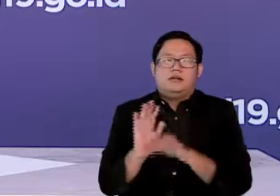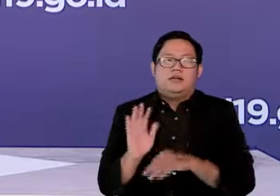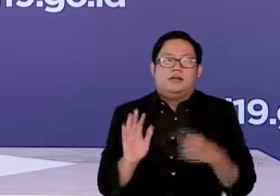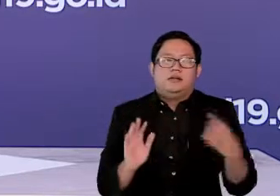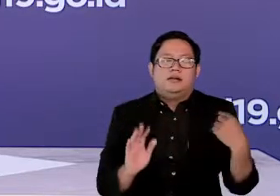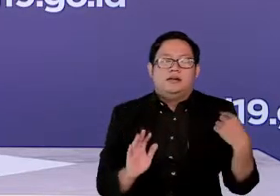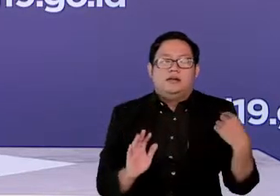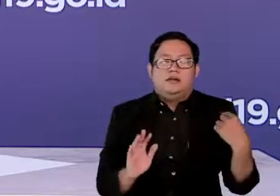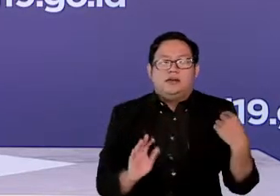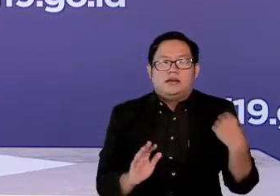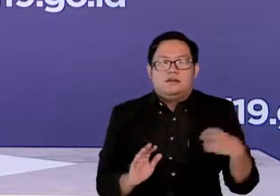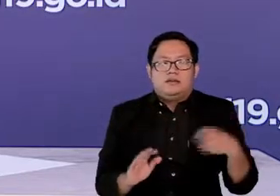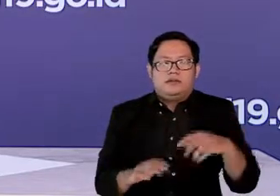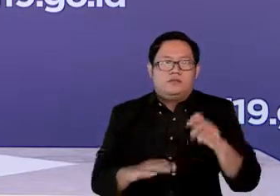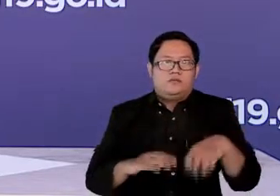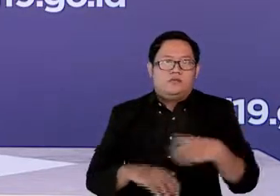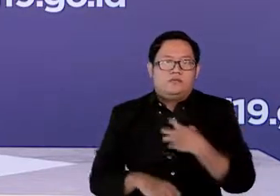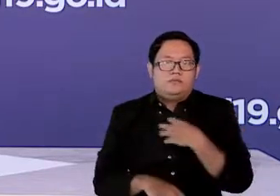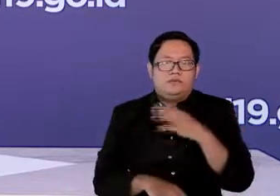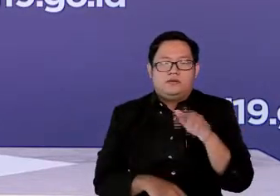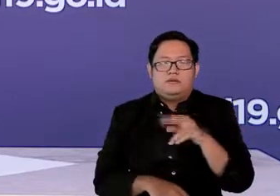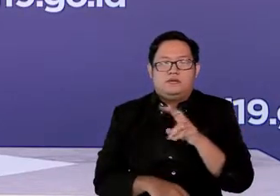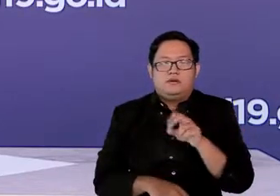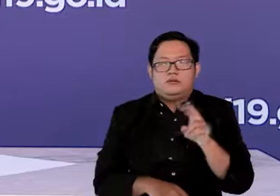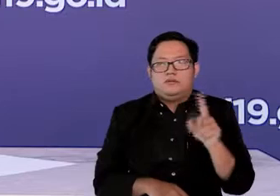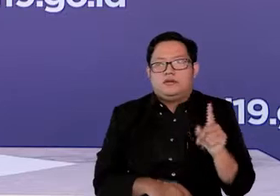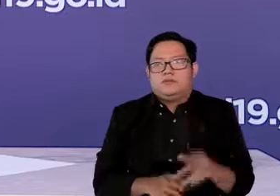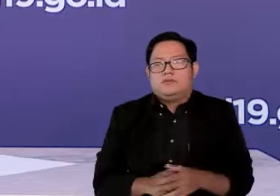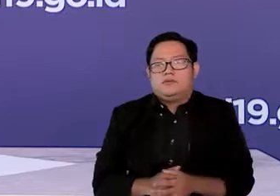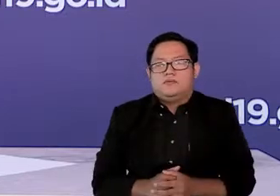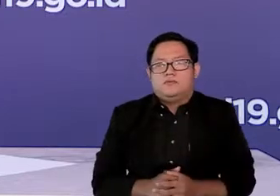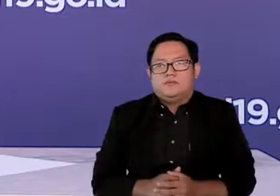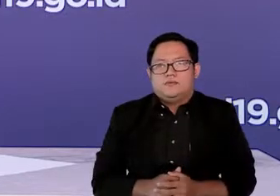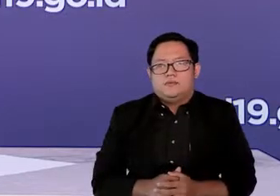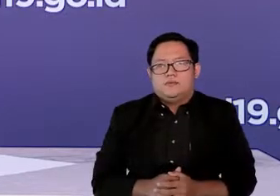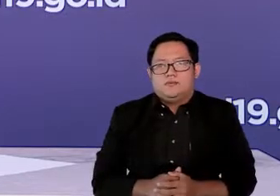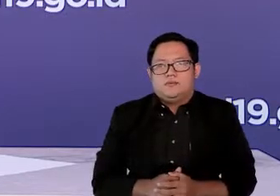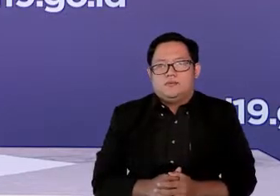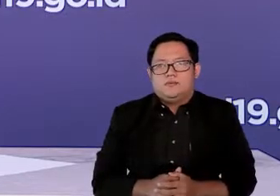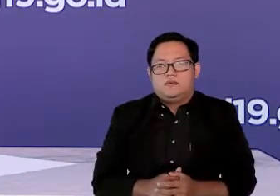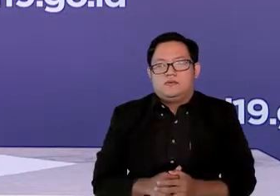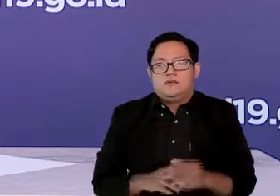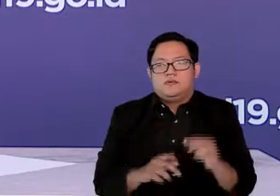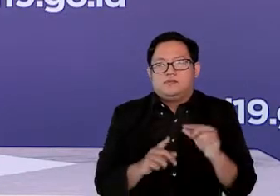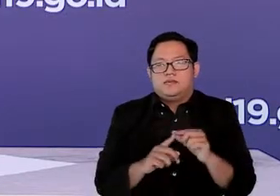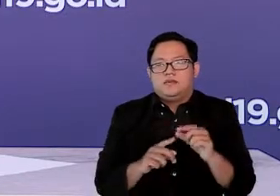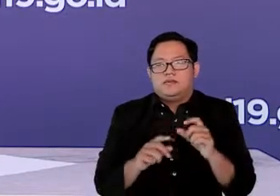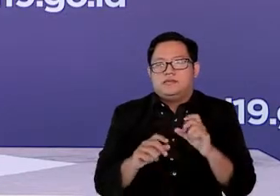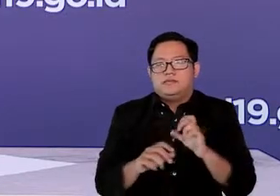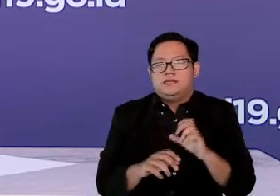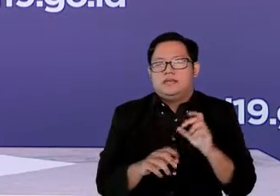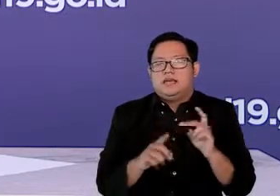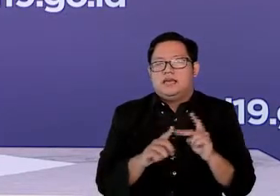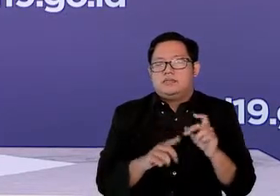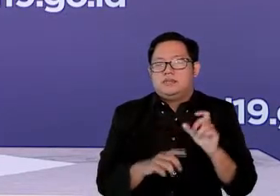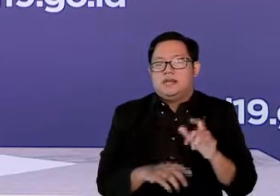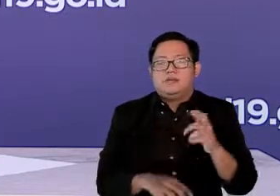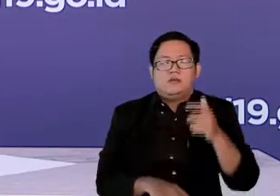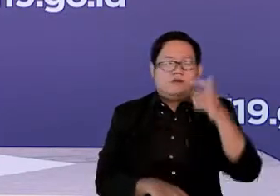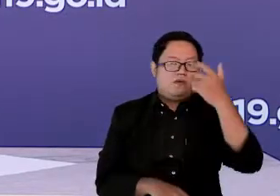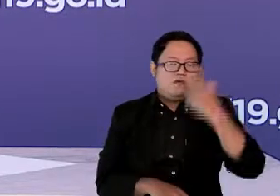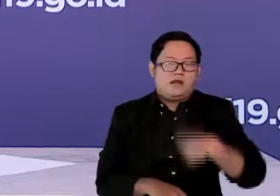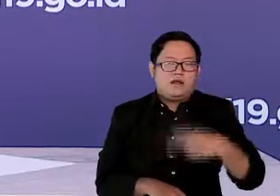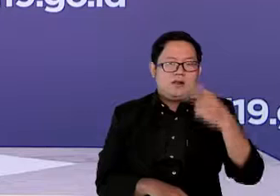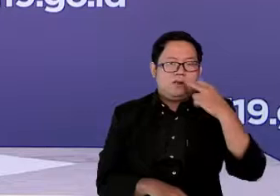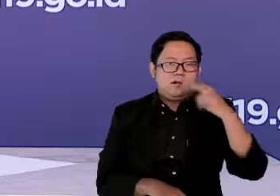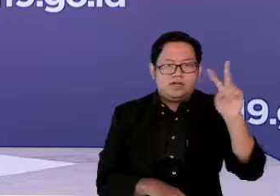2021. And foreigners under a bilateral agreement or TCA scheme, and also foreigners who